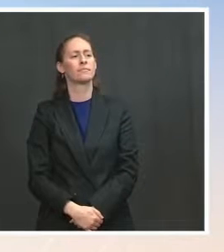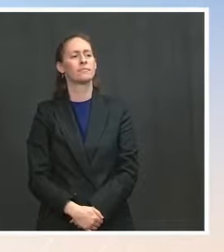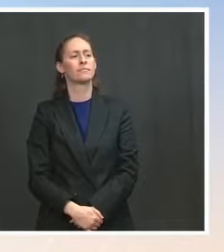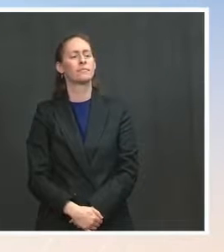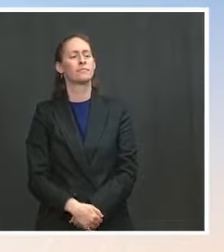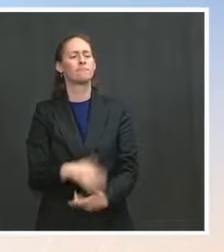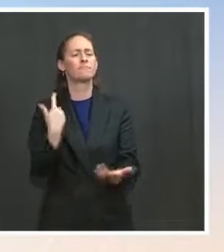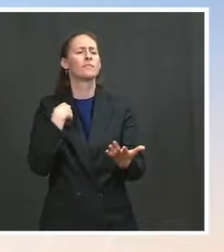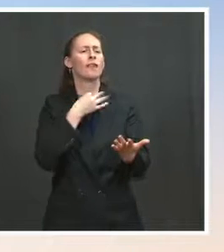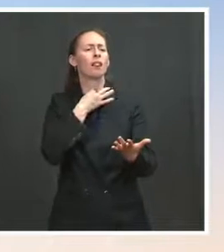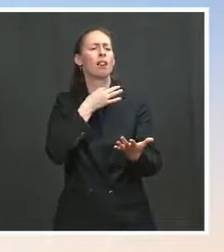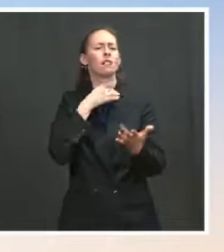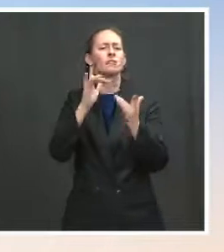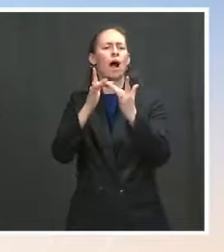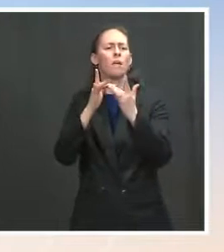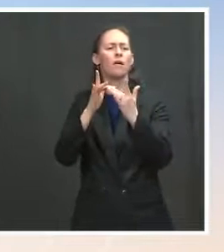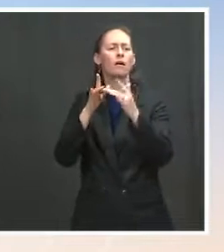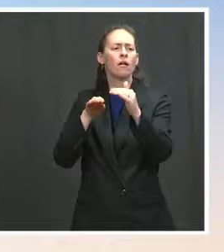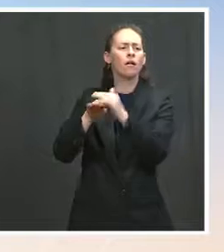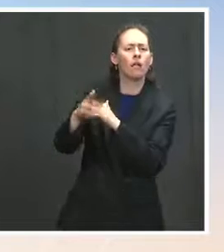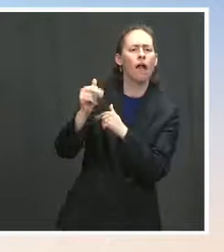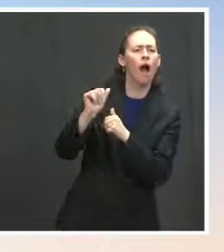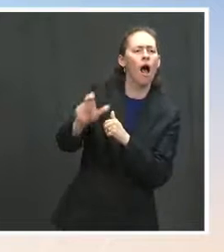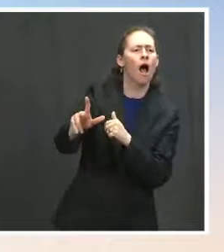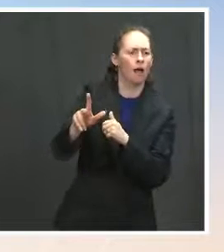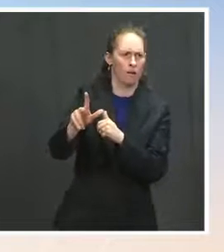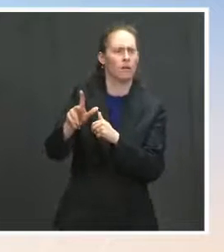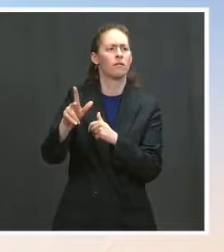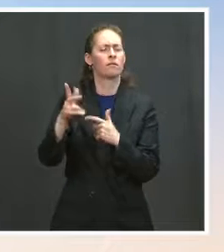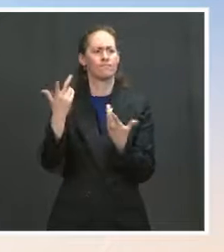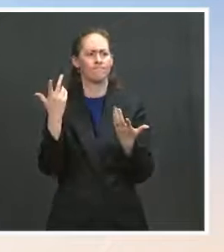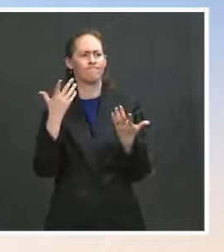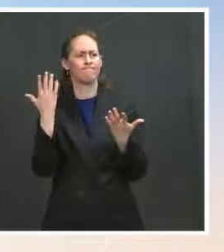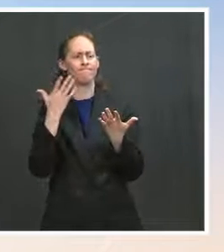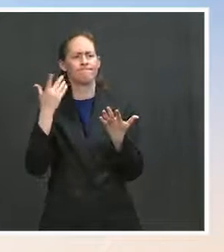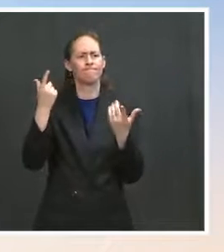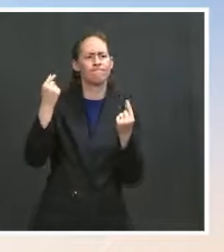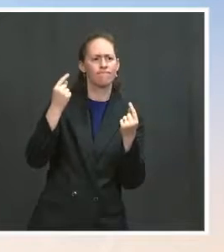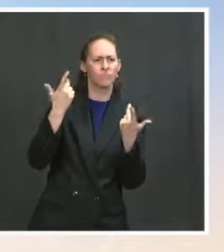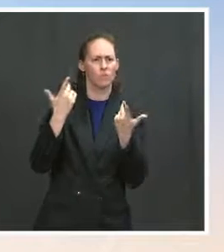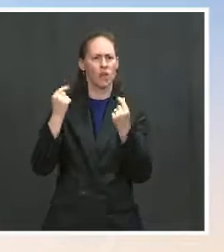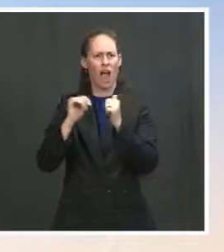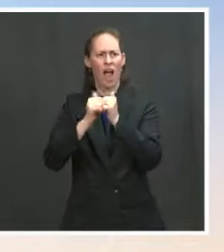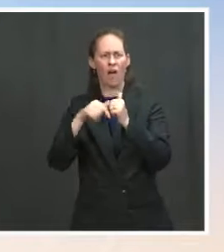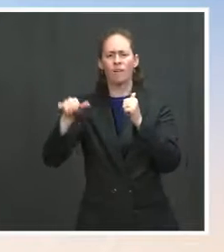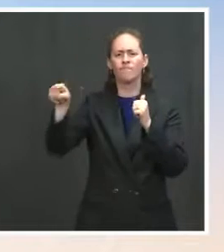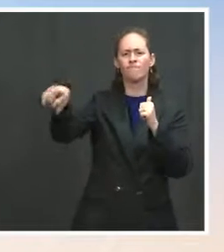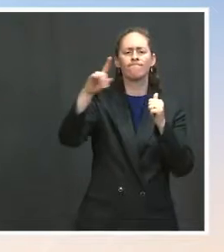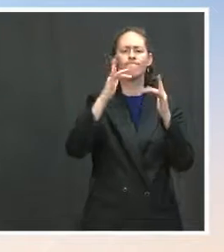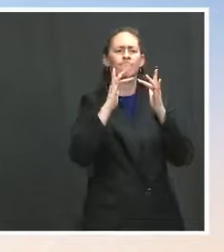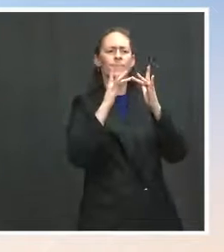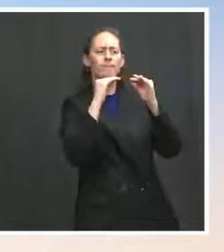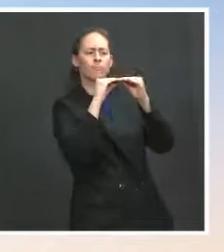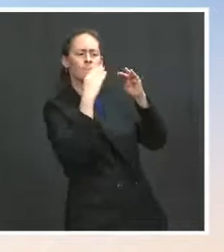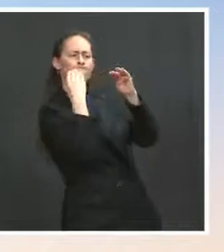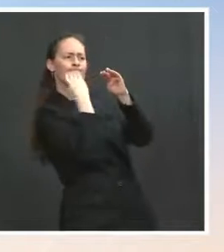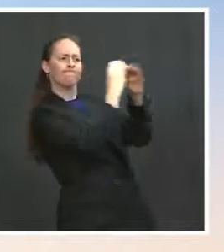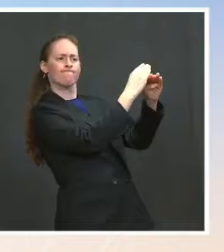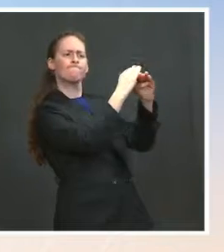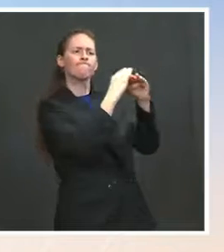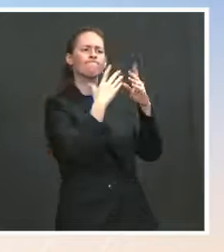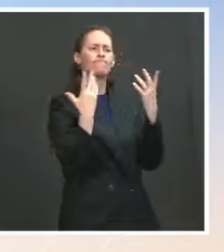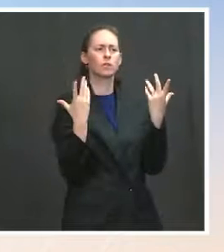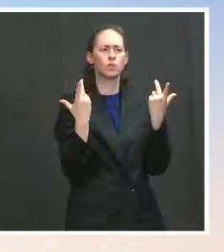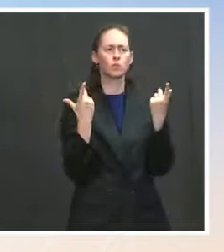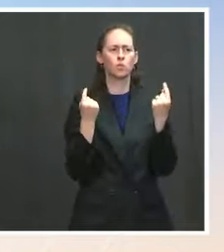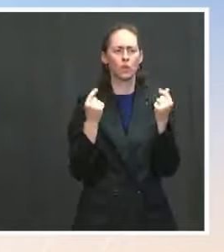take steps to prevent this. What's the message to Americans, to businesses that keep seeing these hacks happening? Would you consider enforcement? Would you consider other